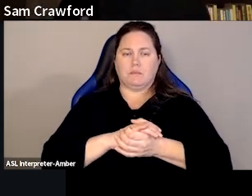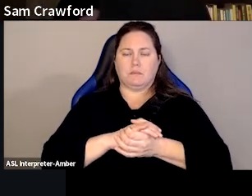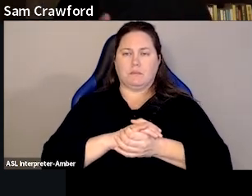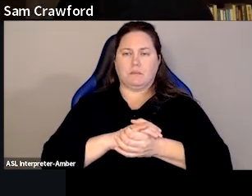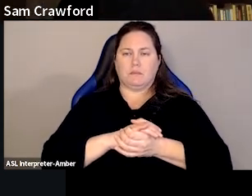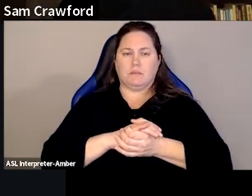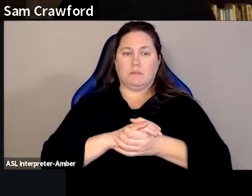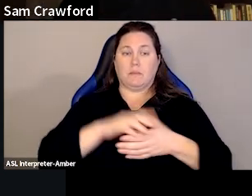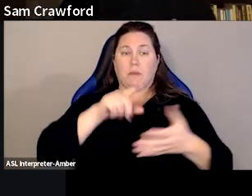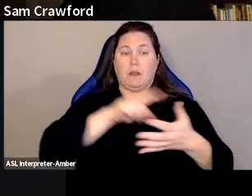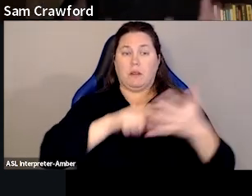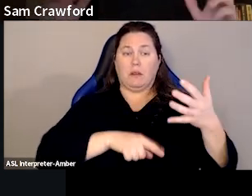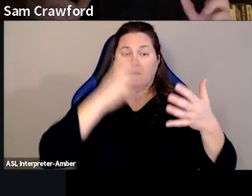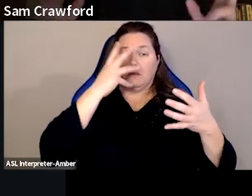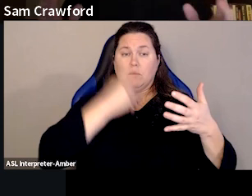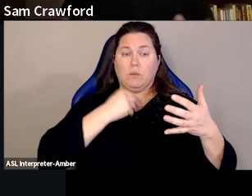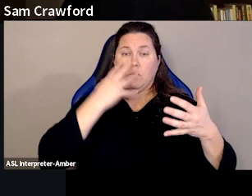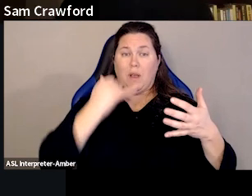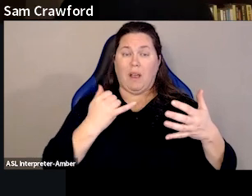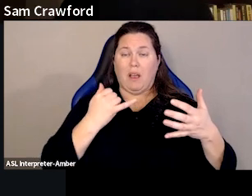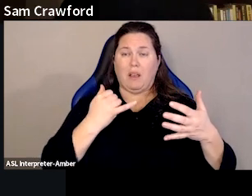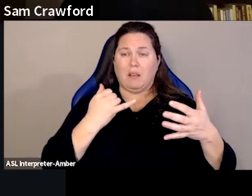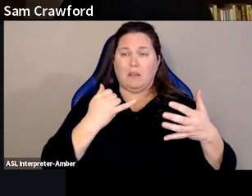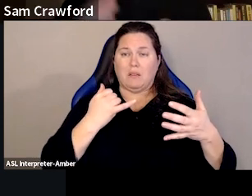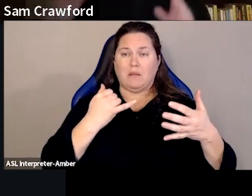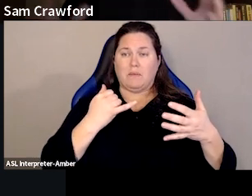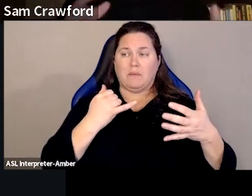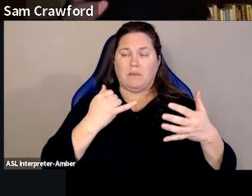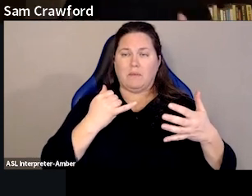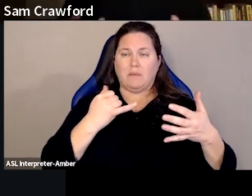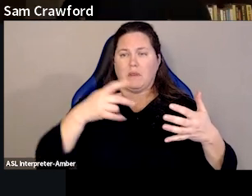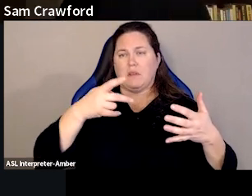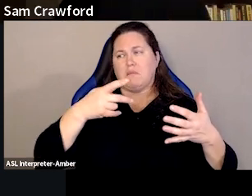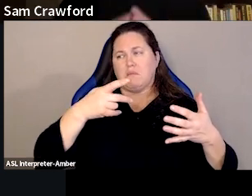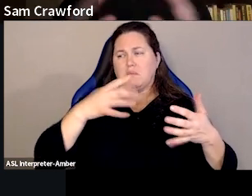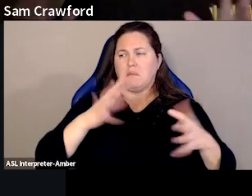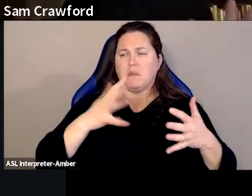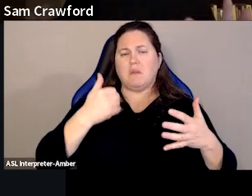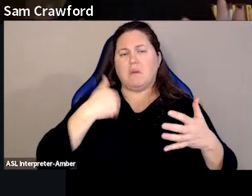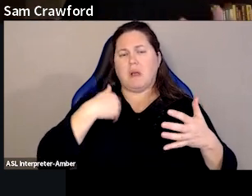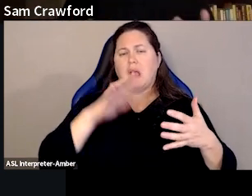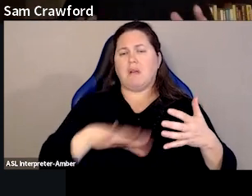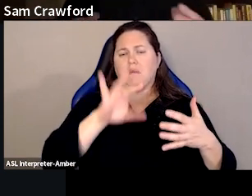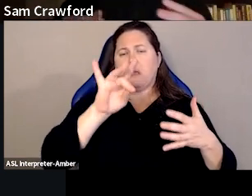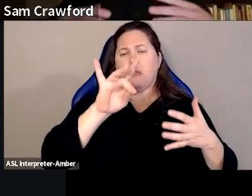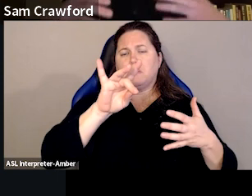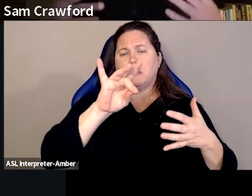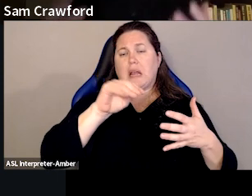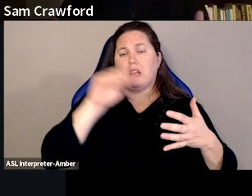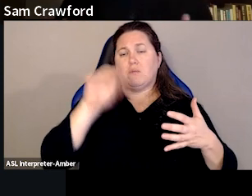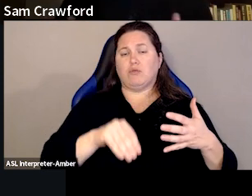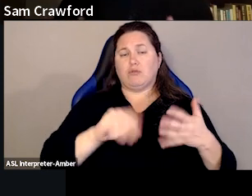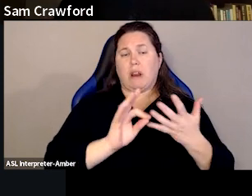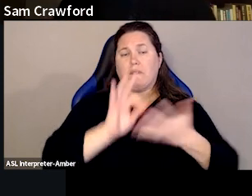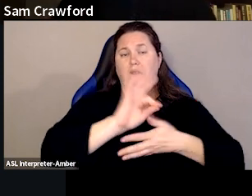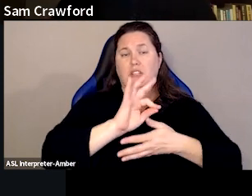all of these is that they offer a freemium model, whereby you get about 80% of the features completely for free. So you get to get